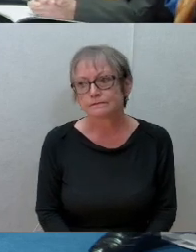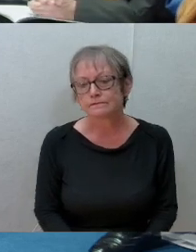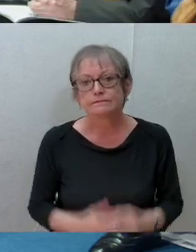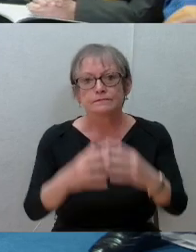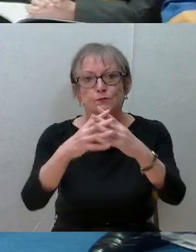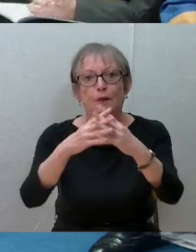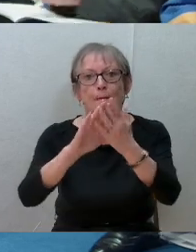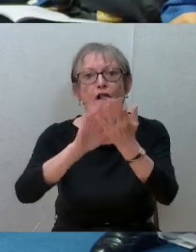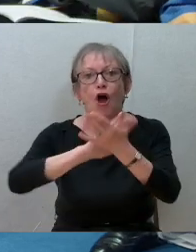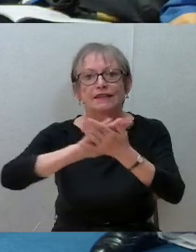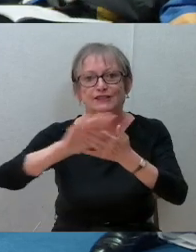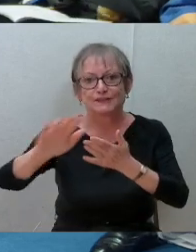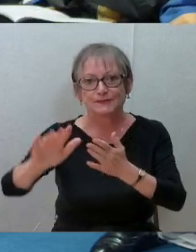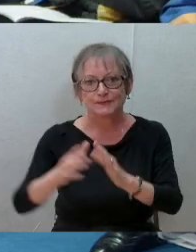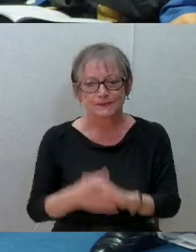William Herndon.